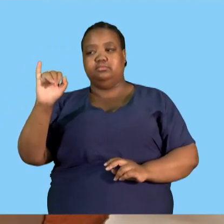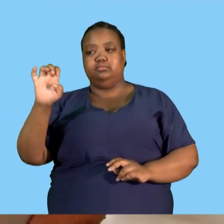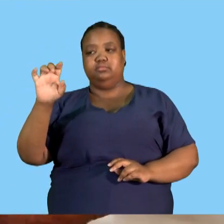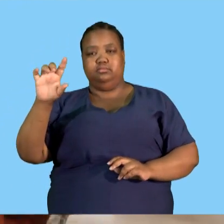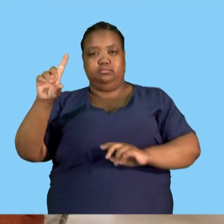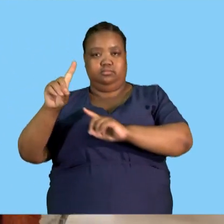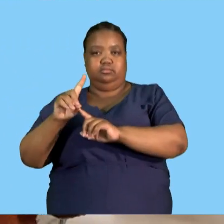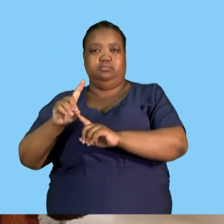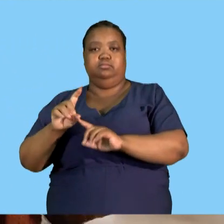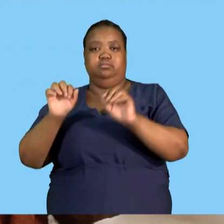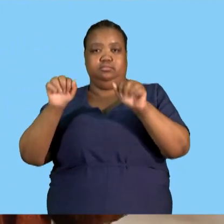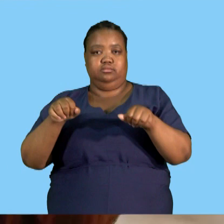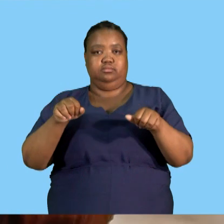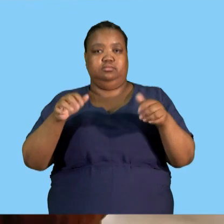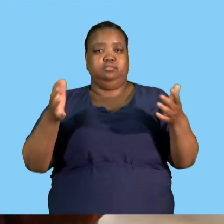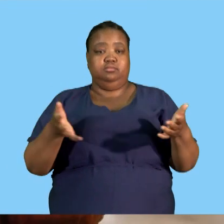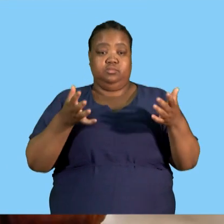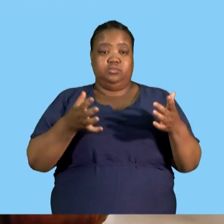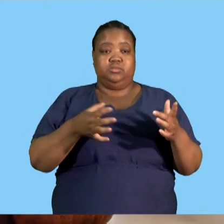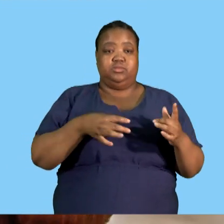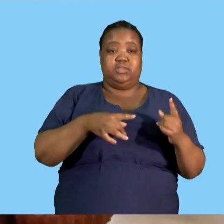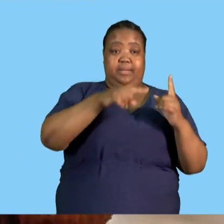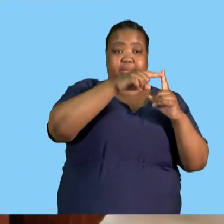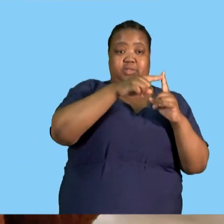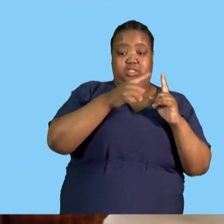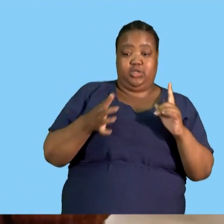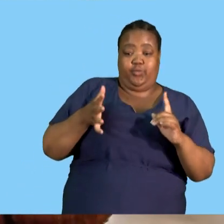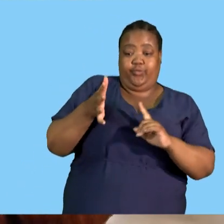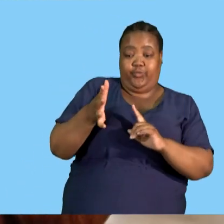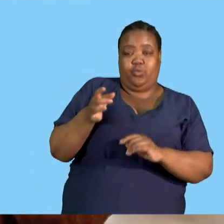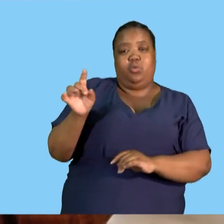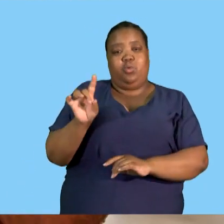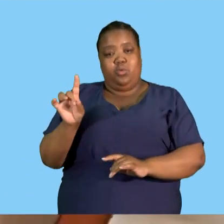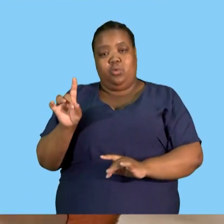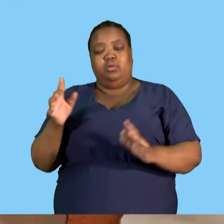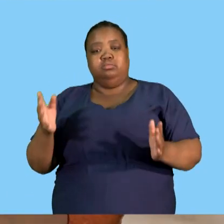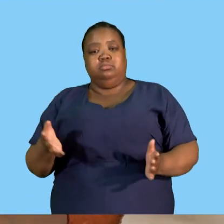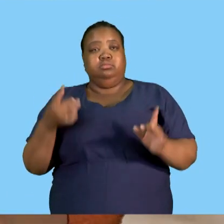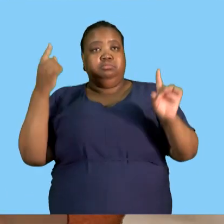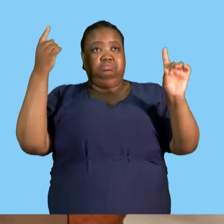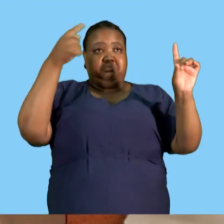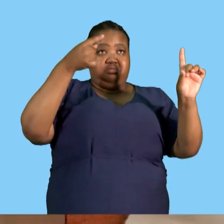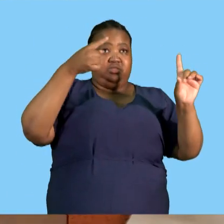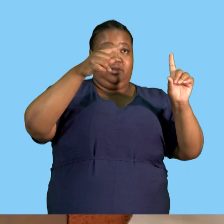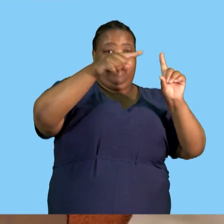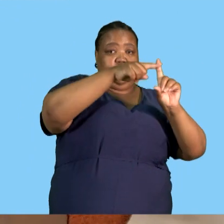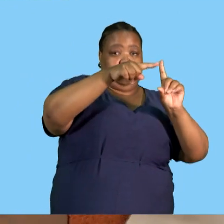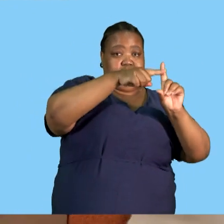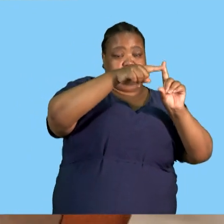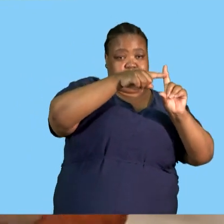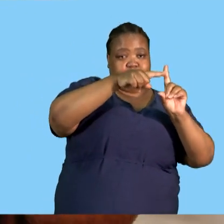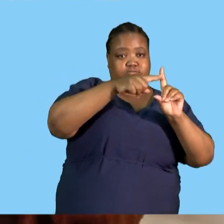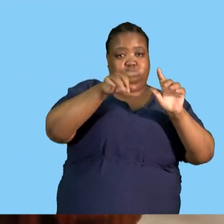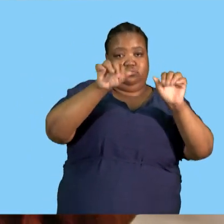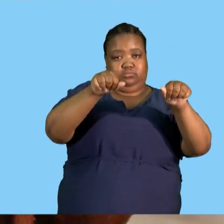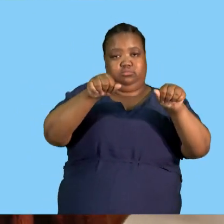at the forces for and the forces against what? Against our desired outcome. So what we're going to